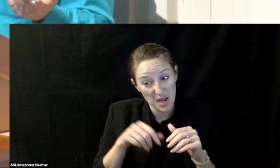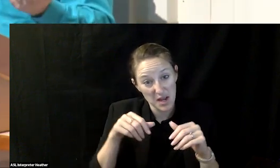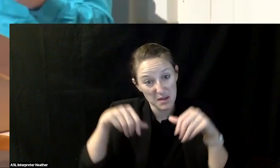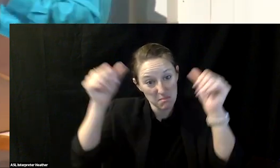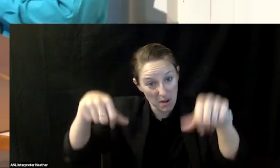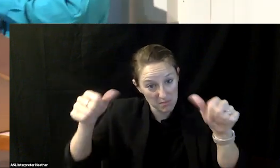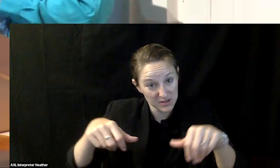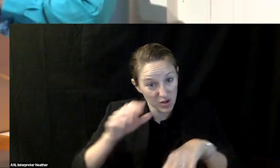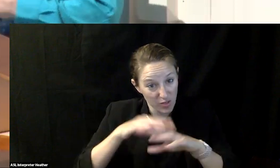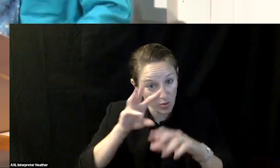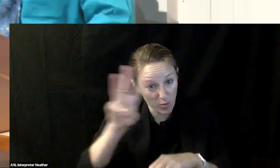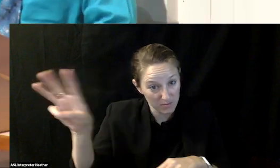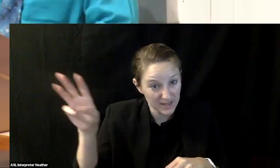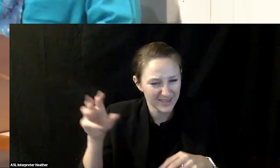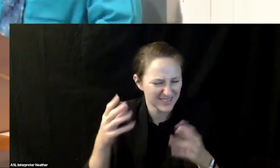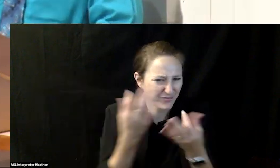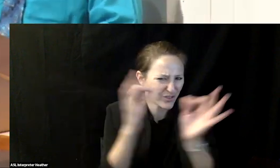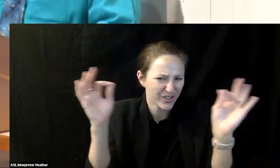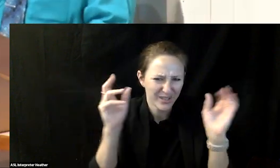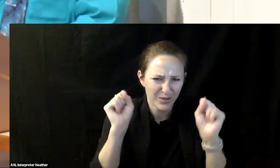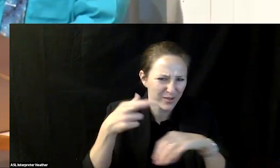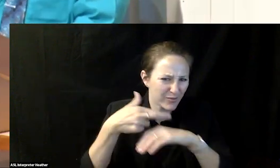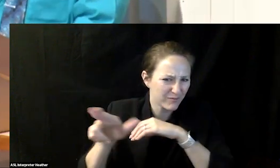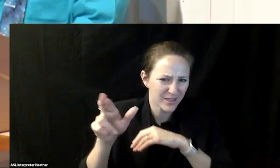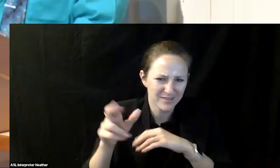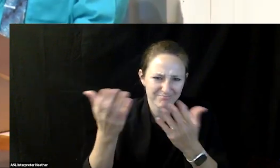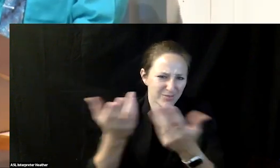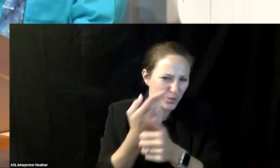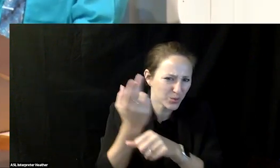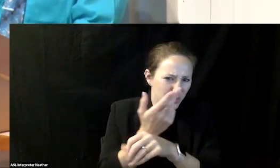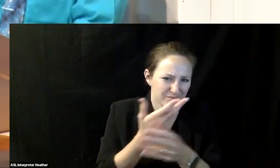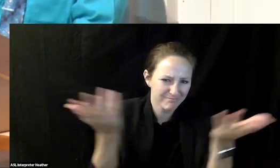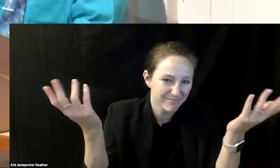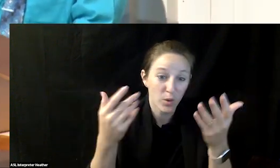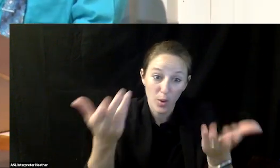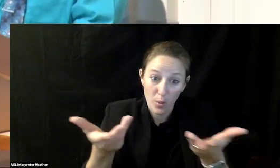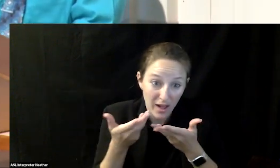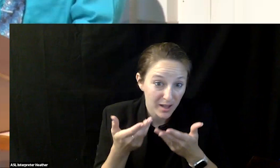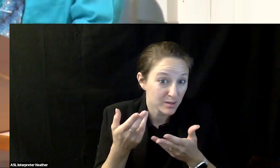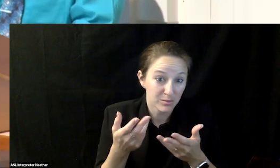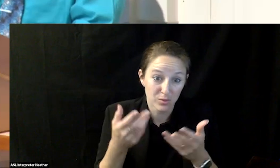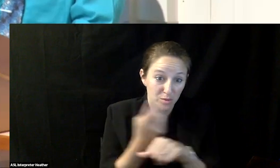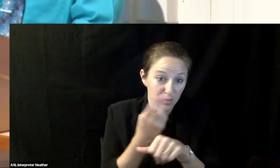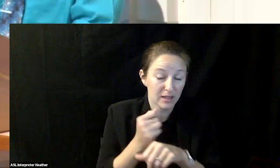and to reference. So you are welcome to do so, and we appreciate you for doing so.